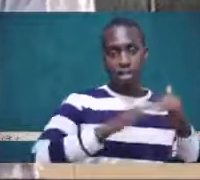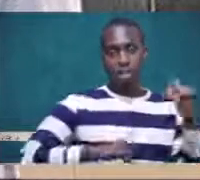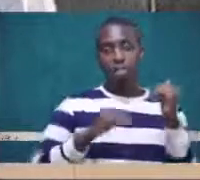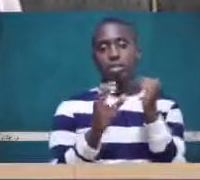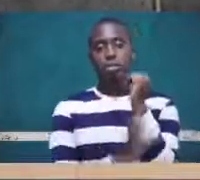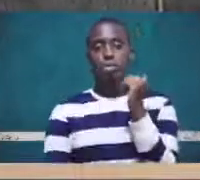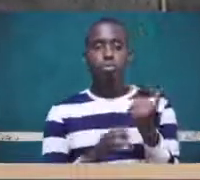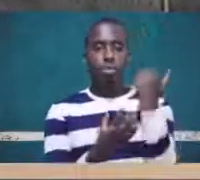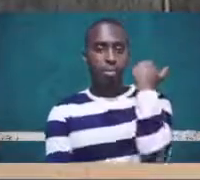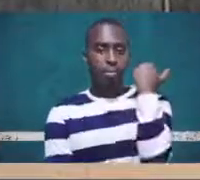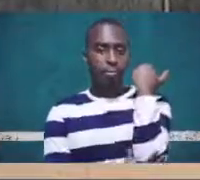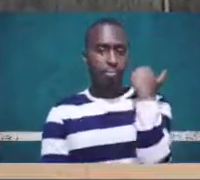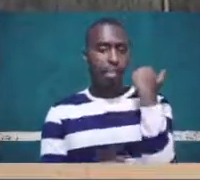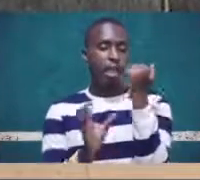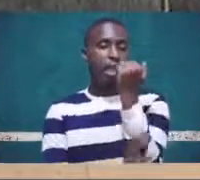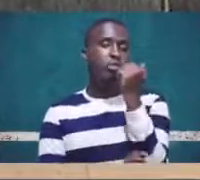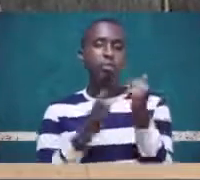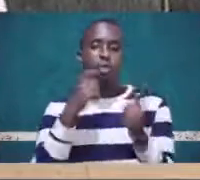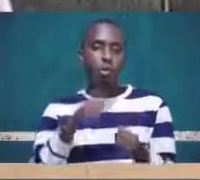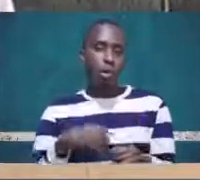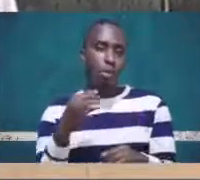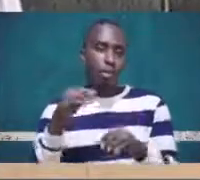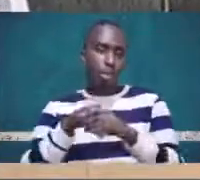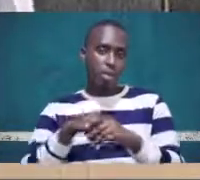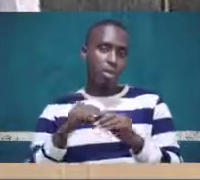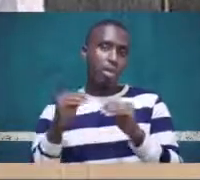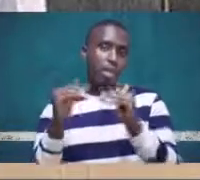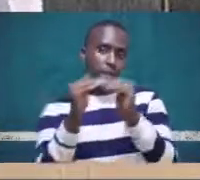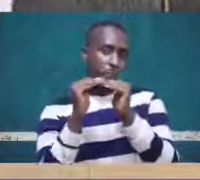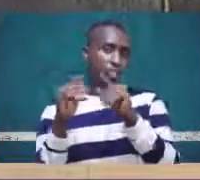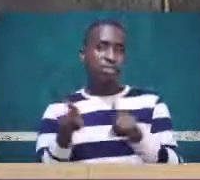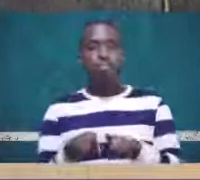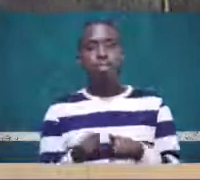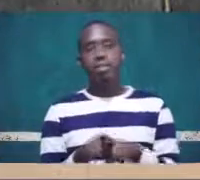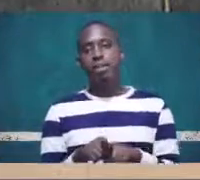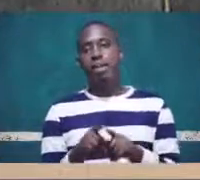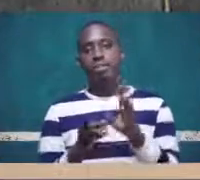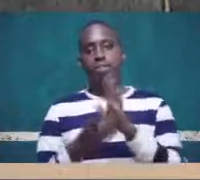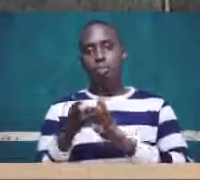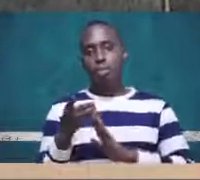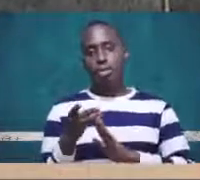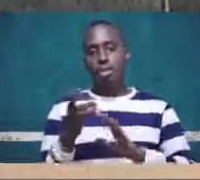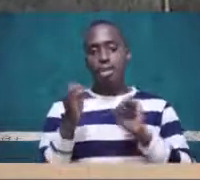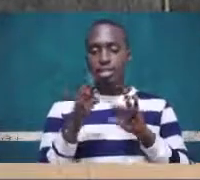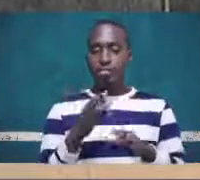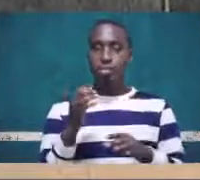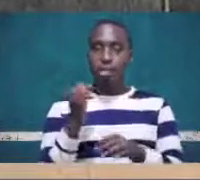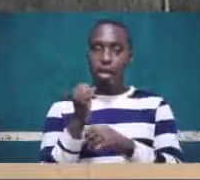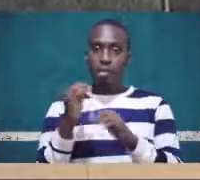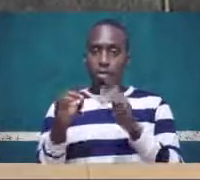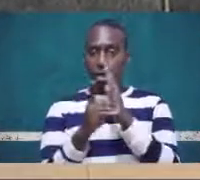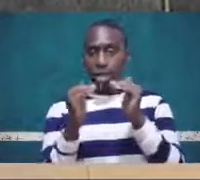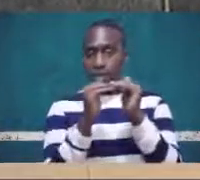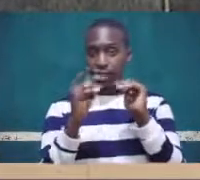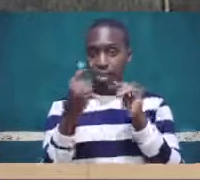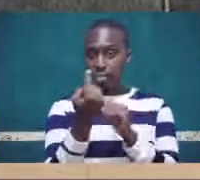Now, countries must be at almost the same level of development. If they are LDCs countries, they should trade together so that